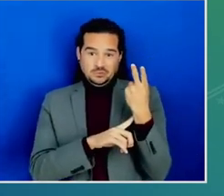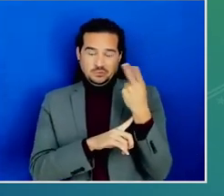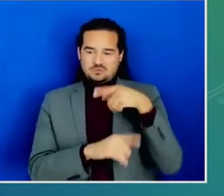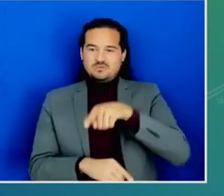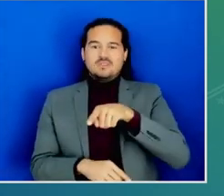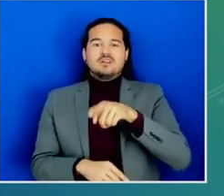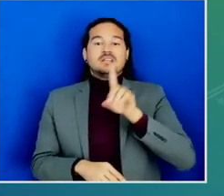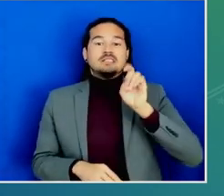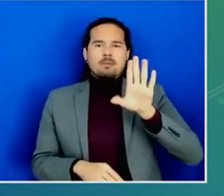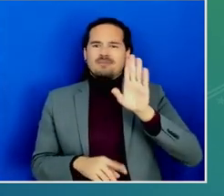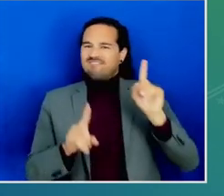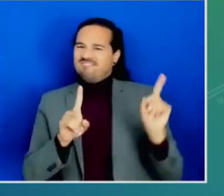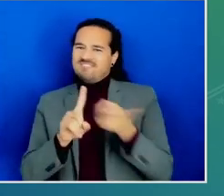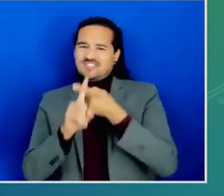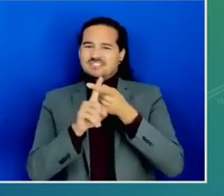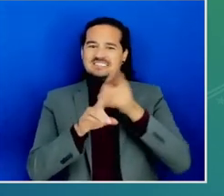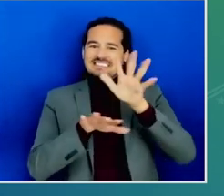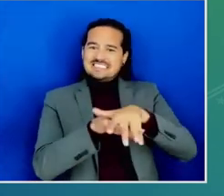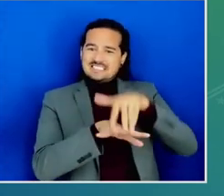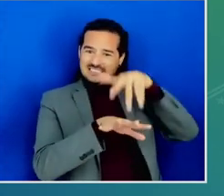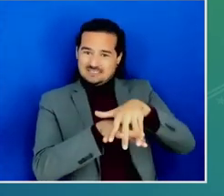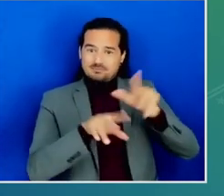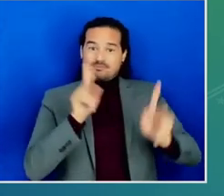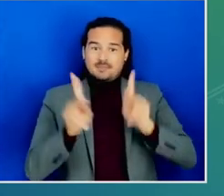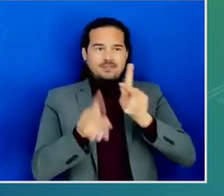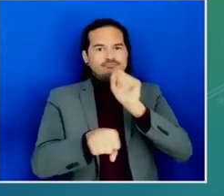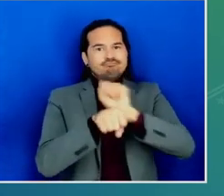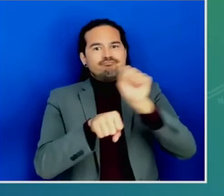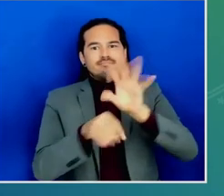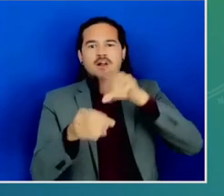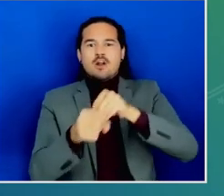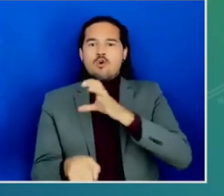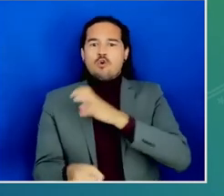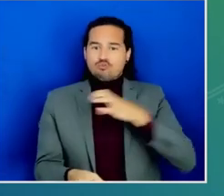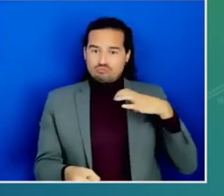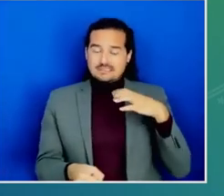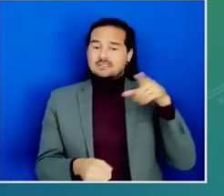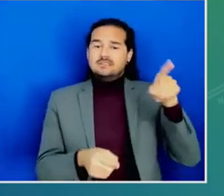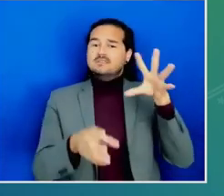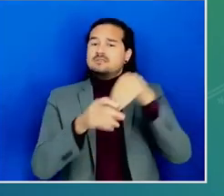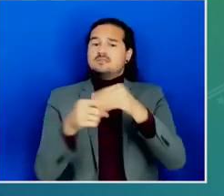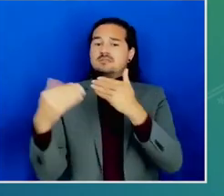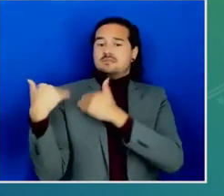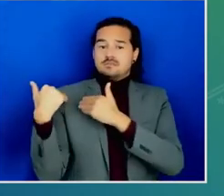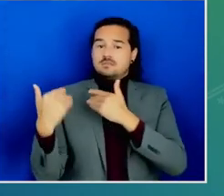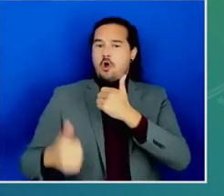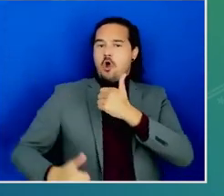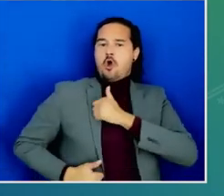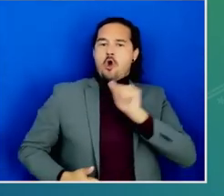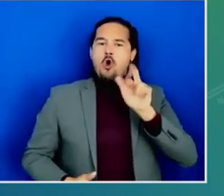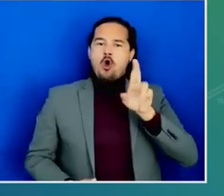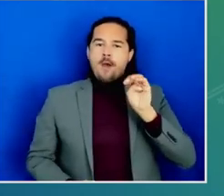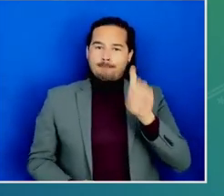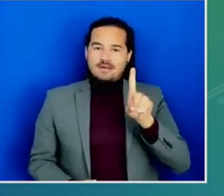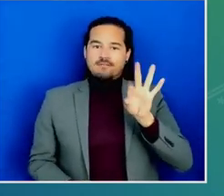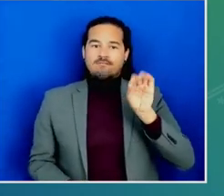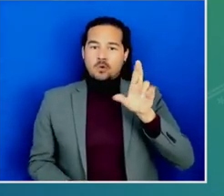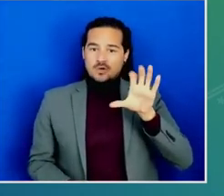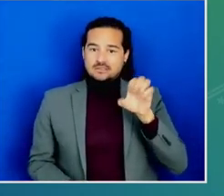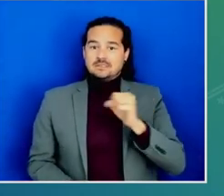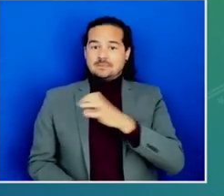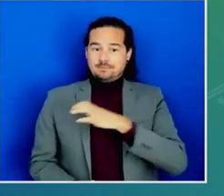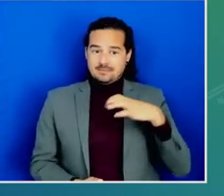women to serve in the United States Congress. She serves on the Armed Services Committee and the Committee on Natural Resources and chairs